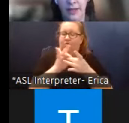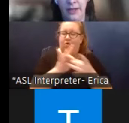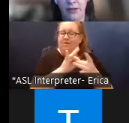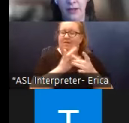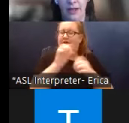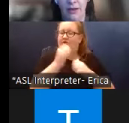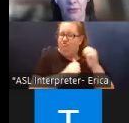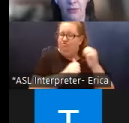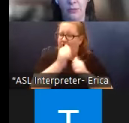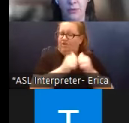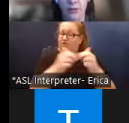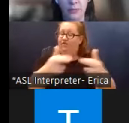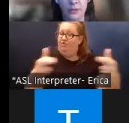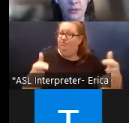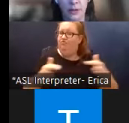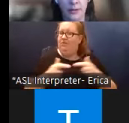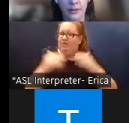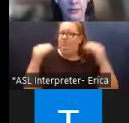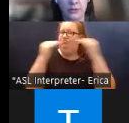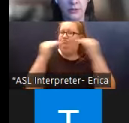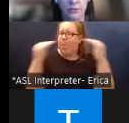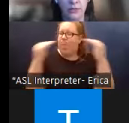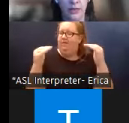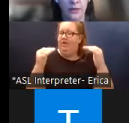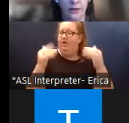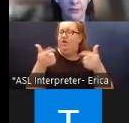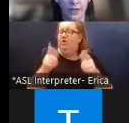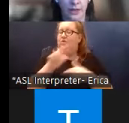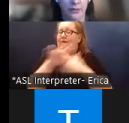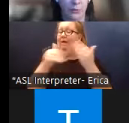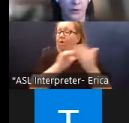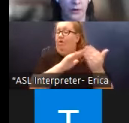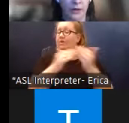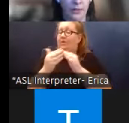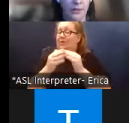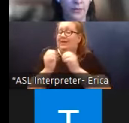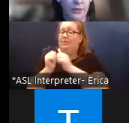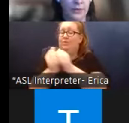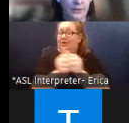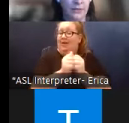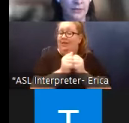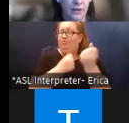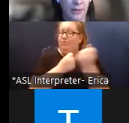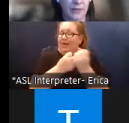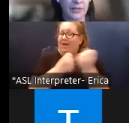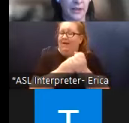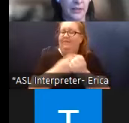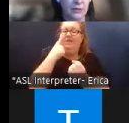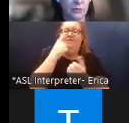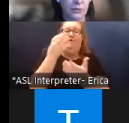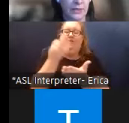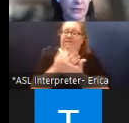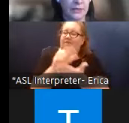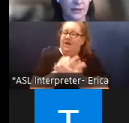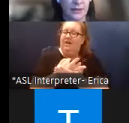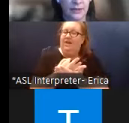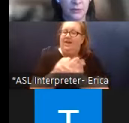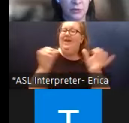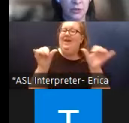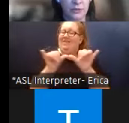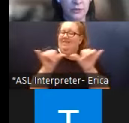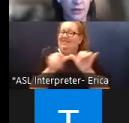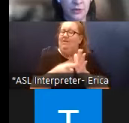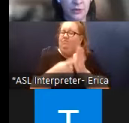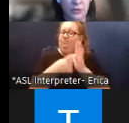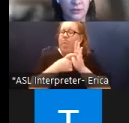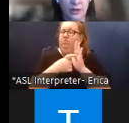scale that allow all the municipalities to together advocate for the funding at the scale that is really